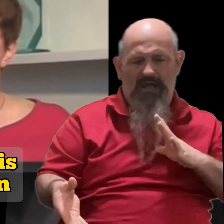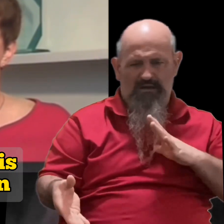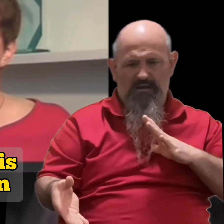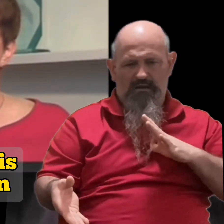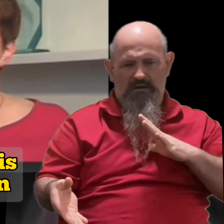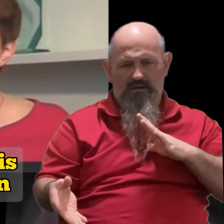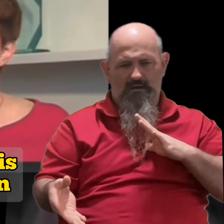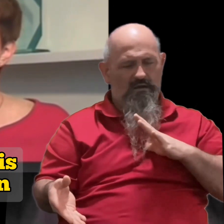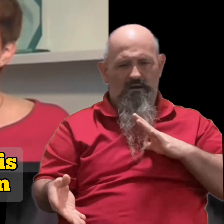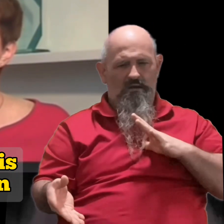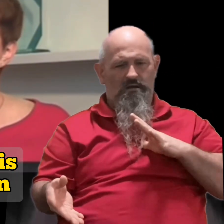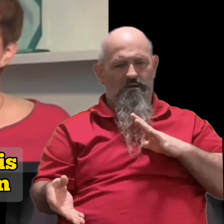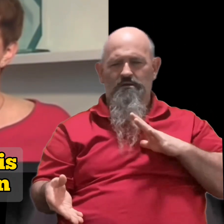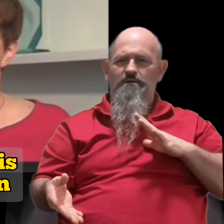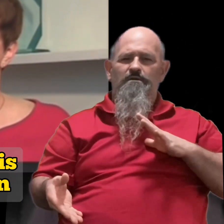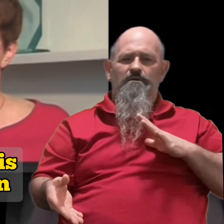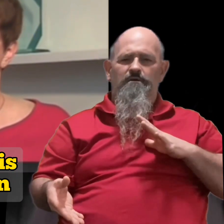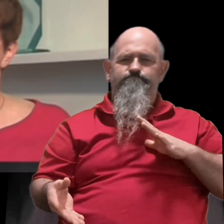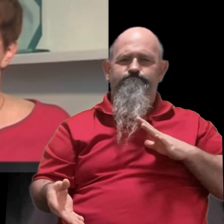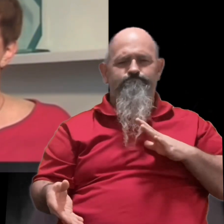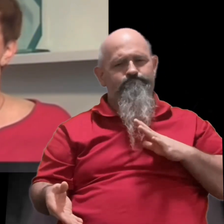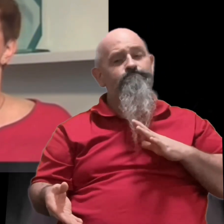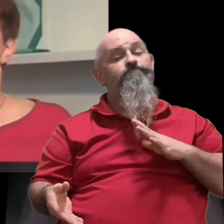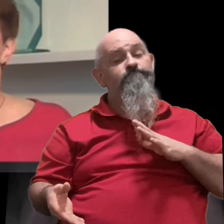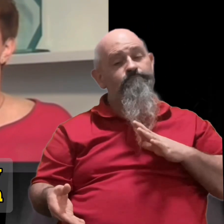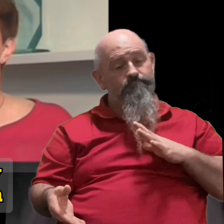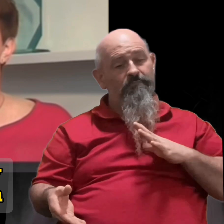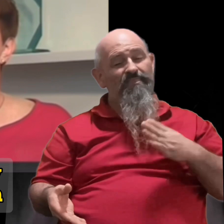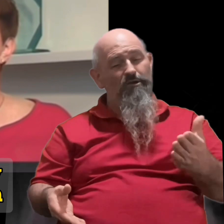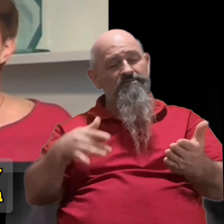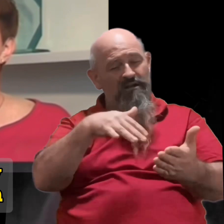is the kind of vilification of men.